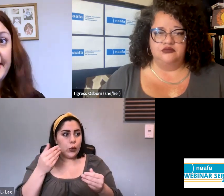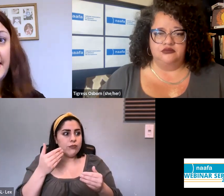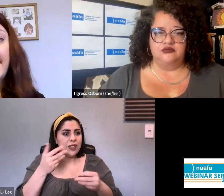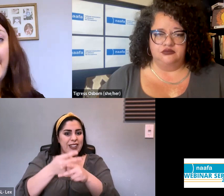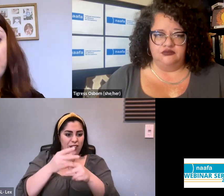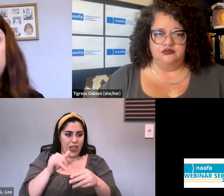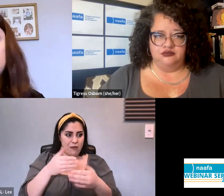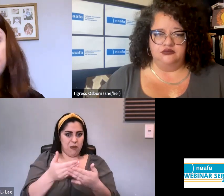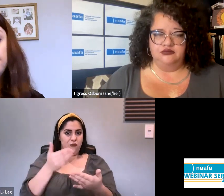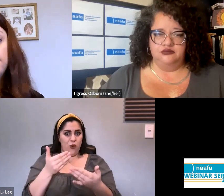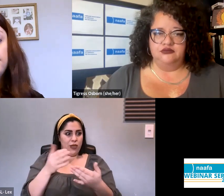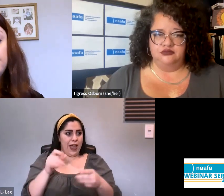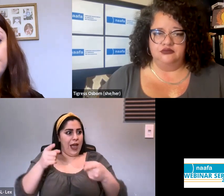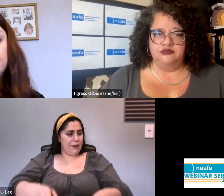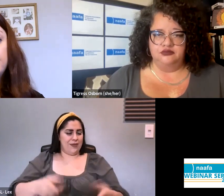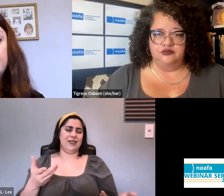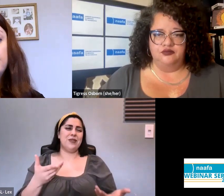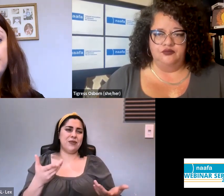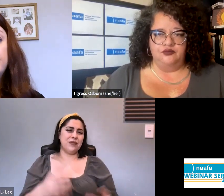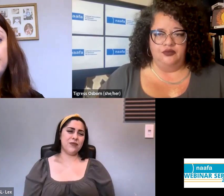that nothing like that happens.